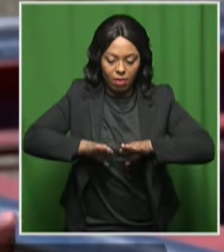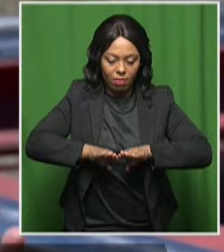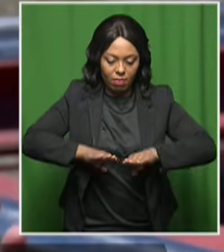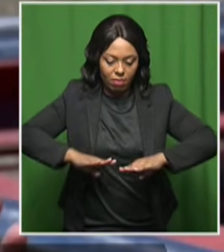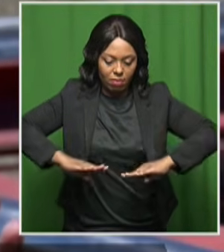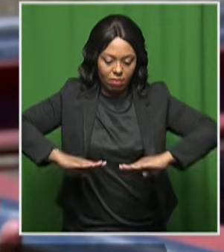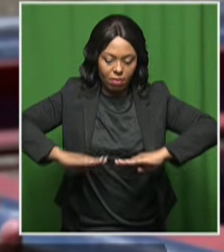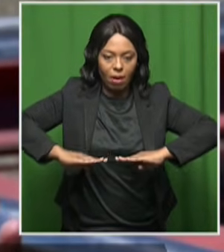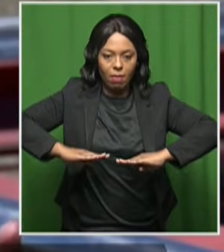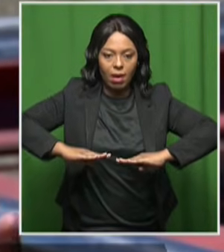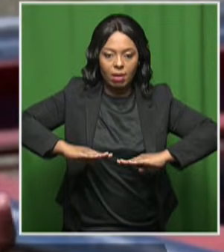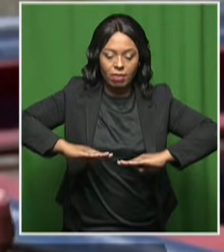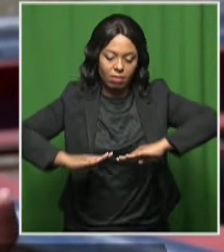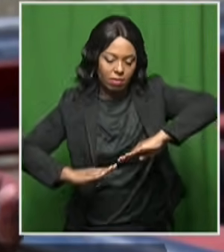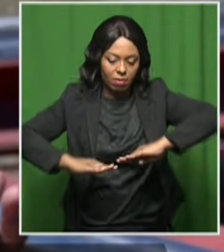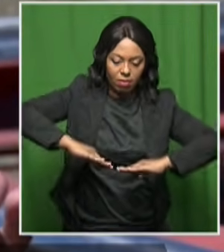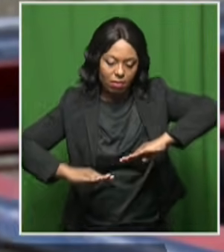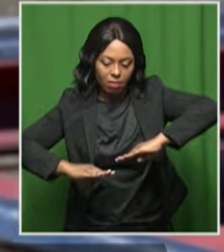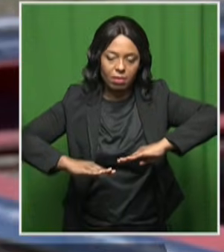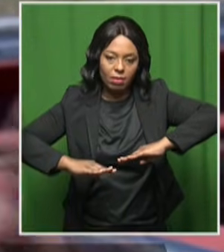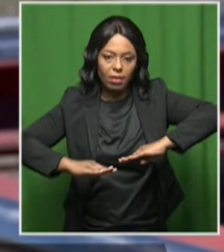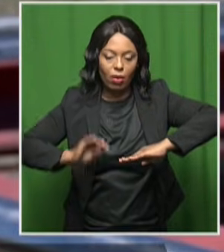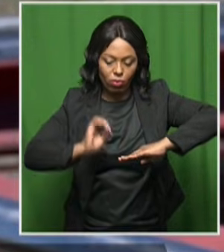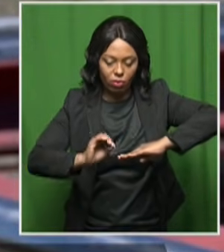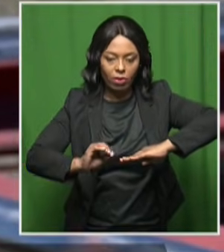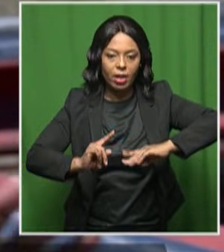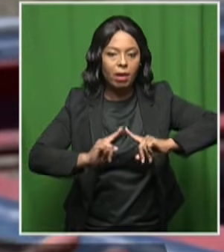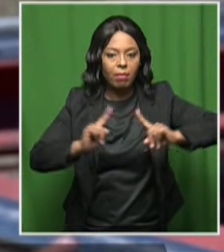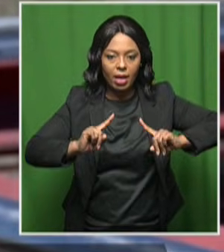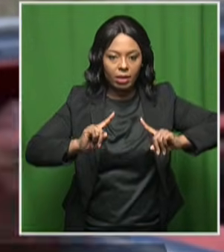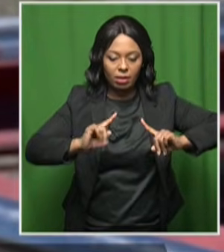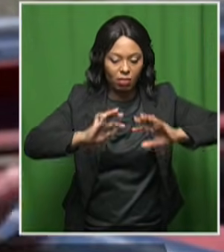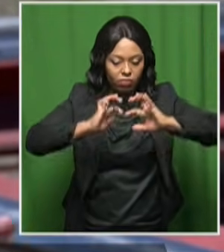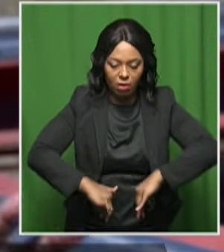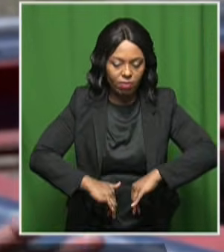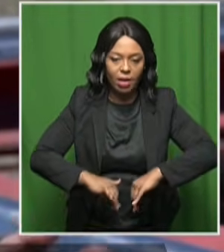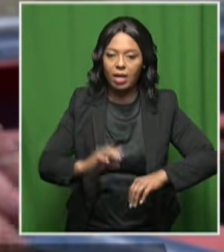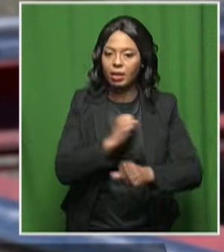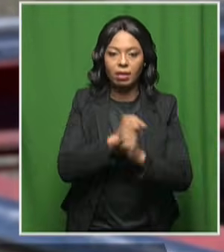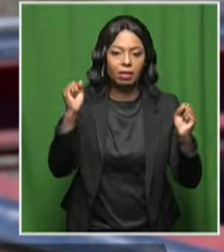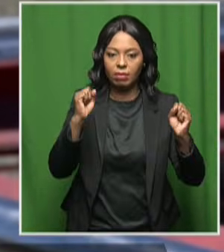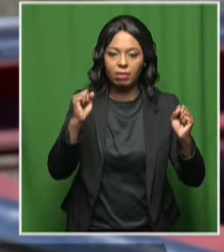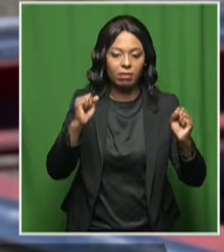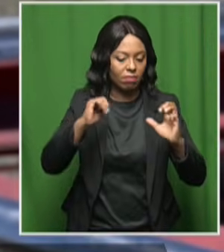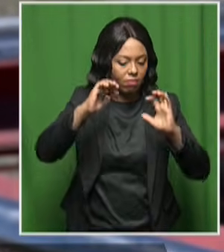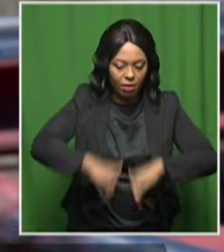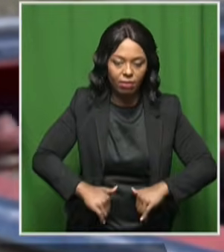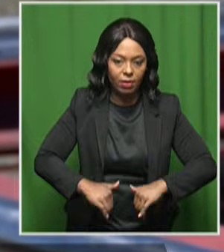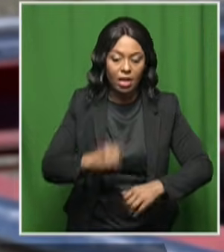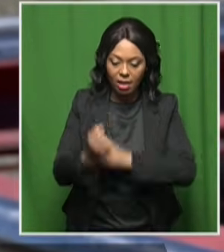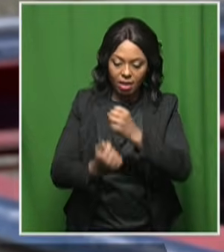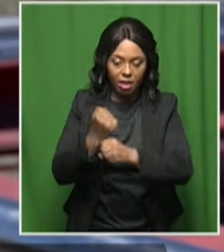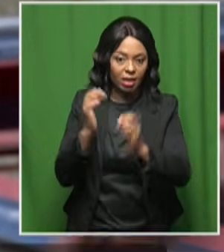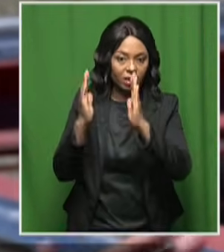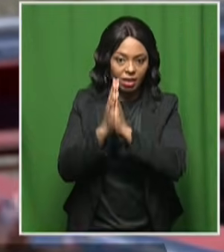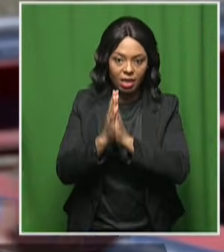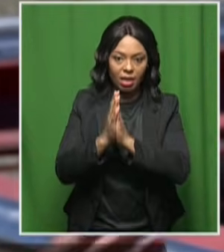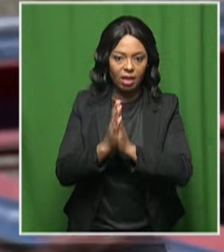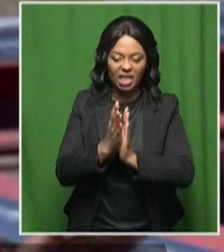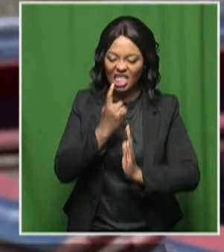bit. They say it needs to do that, okay? But it will not fall in. I promise you, it's very, very stable. I've been here for 10 years now, and we